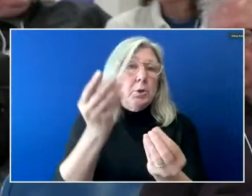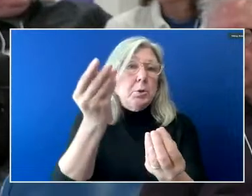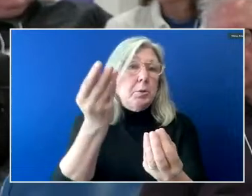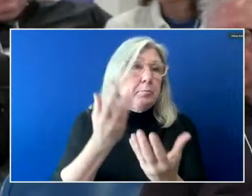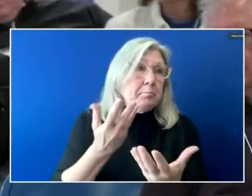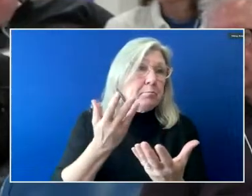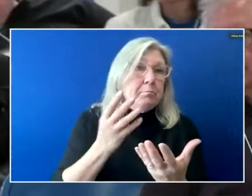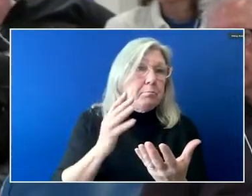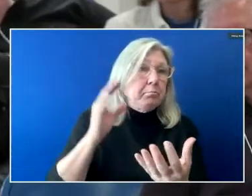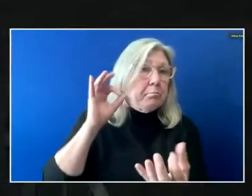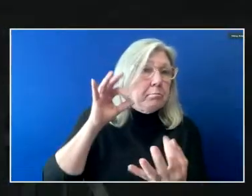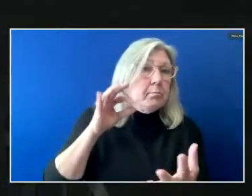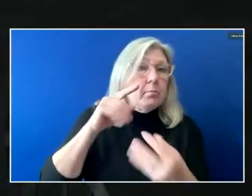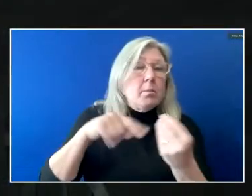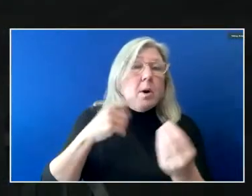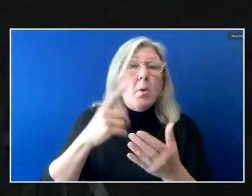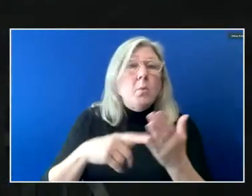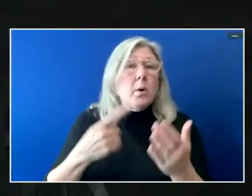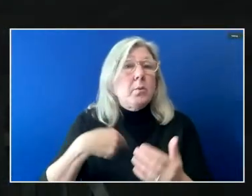thank